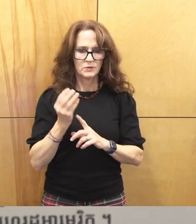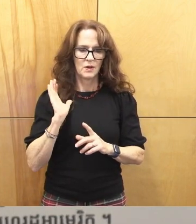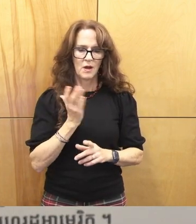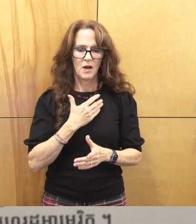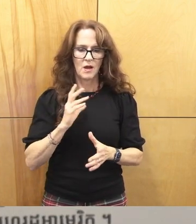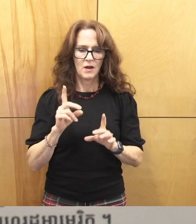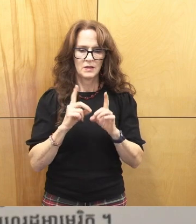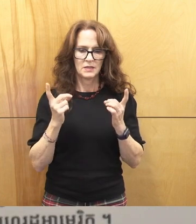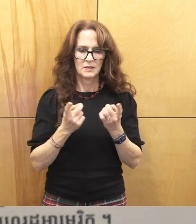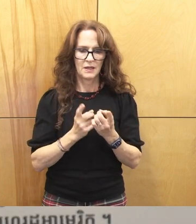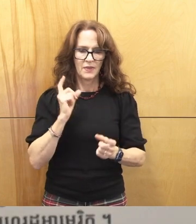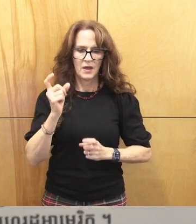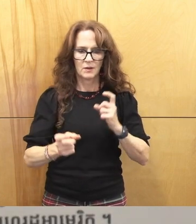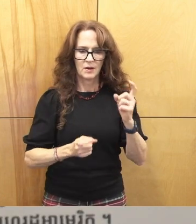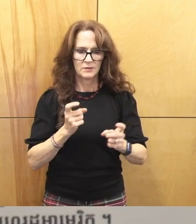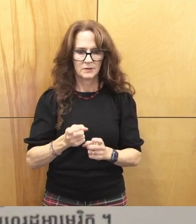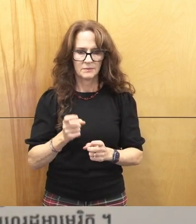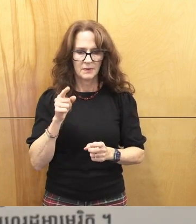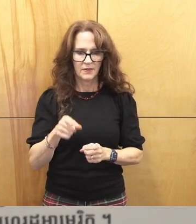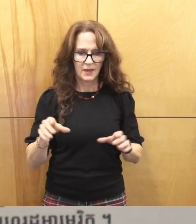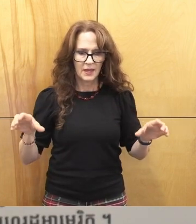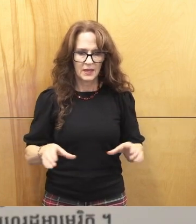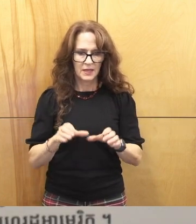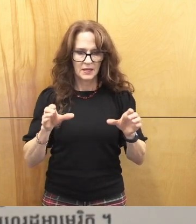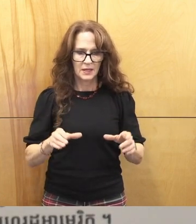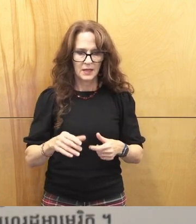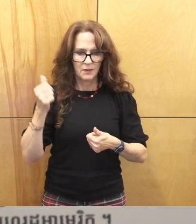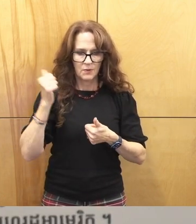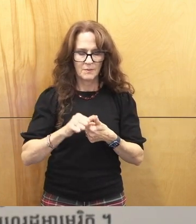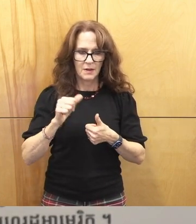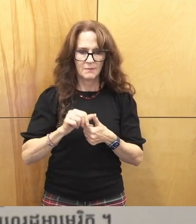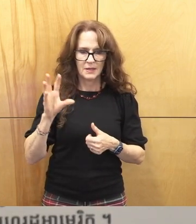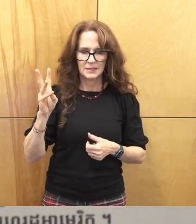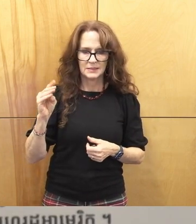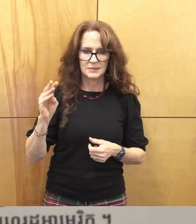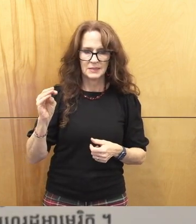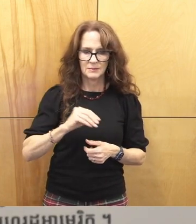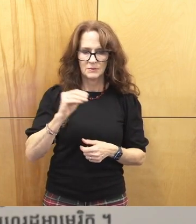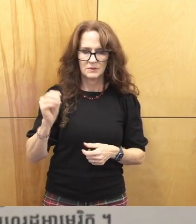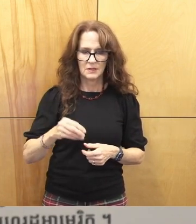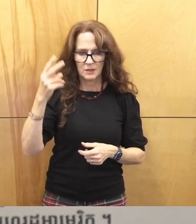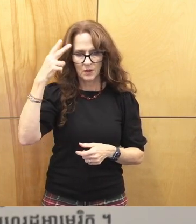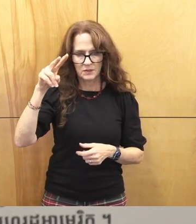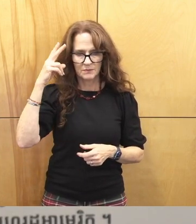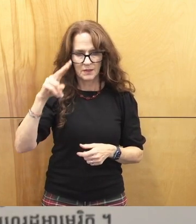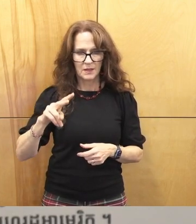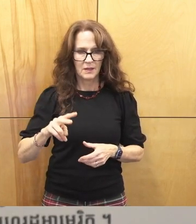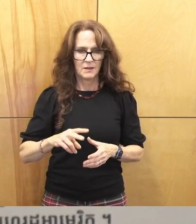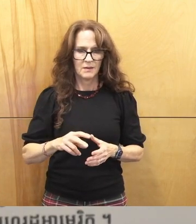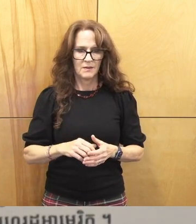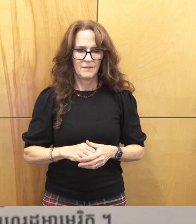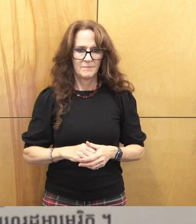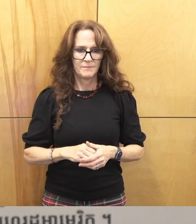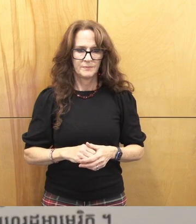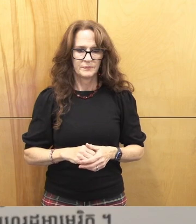and the contributions that they made. Remember, we have 60% of our students are Hispanic, and